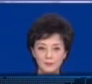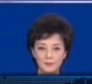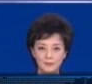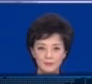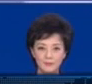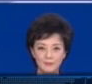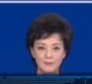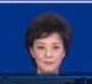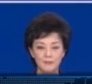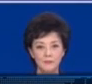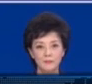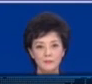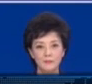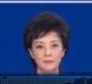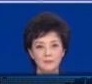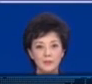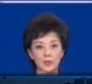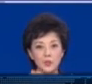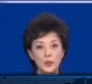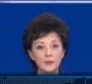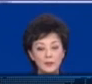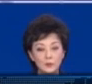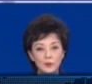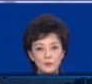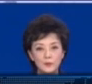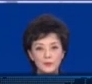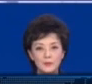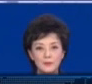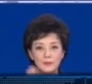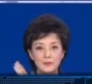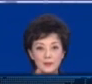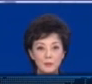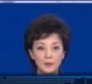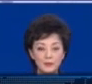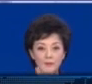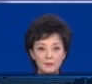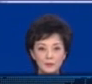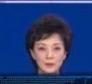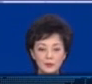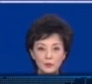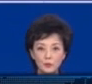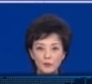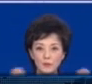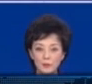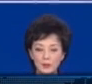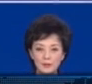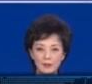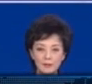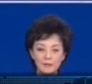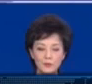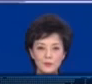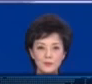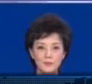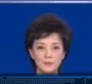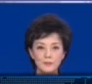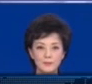an expert group to Iran to understand the current situation. And later on, we